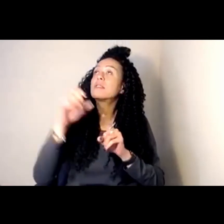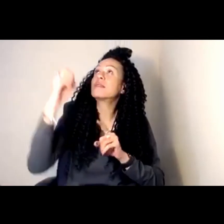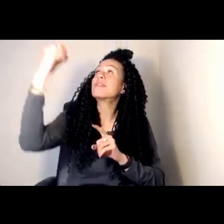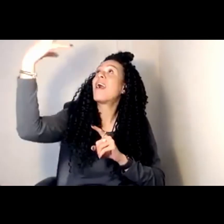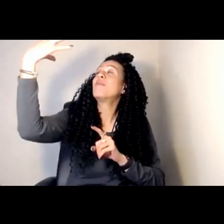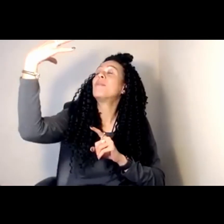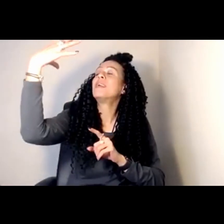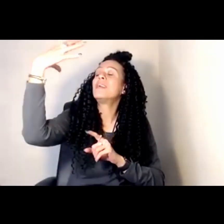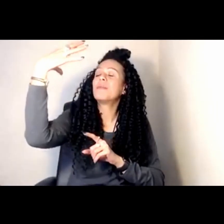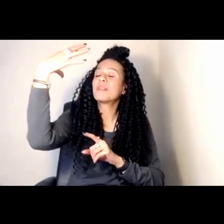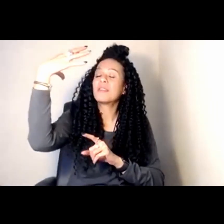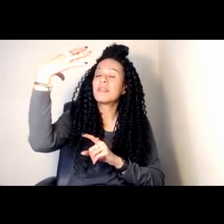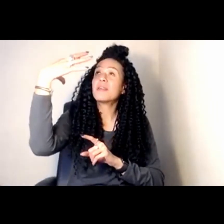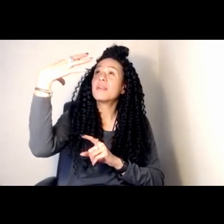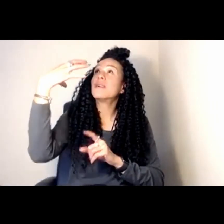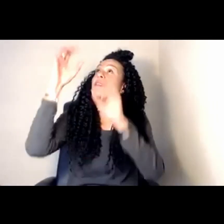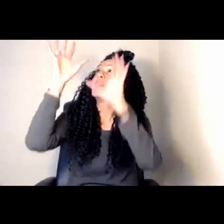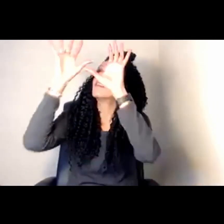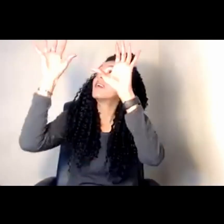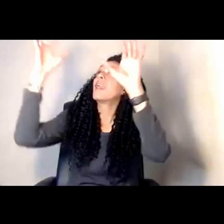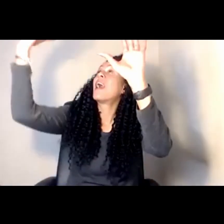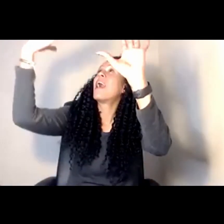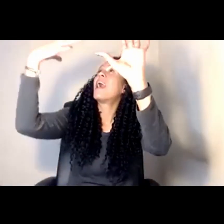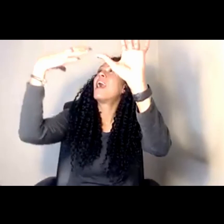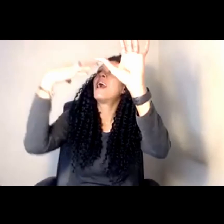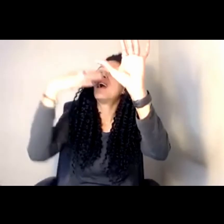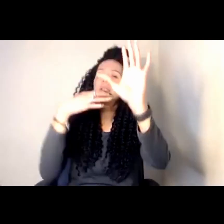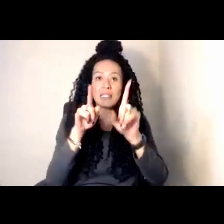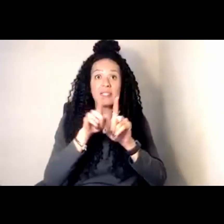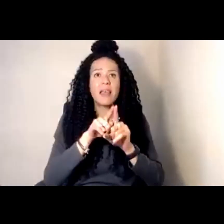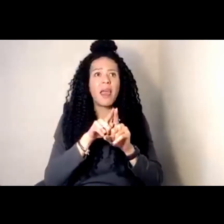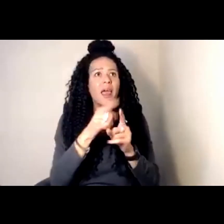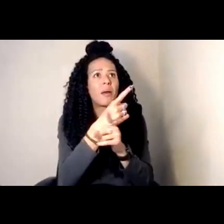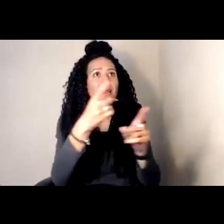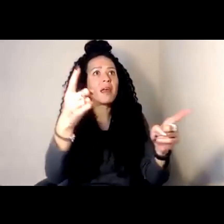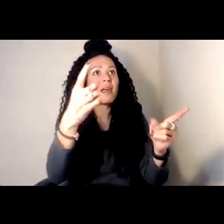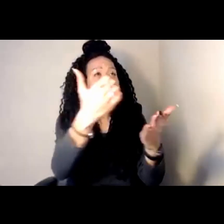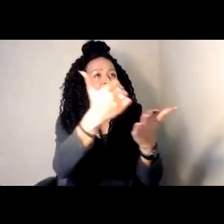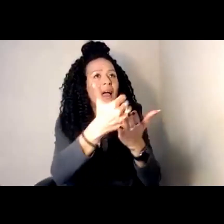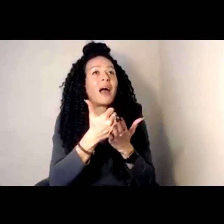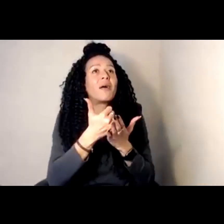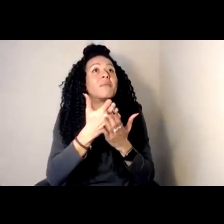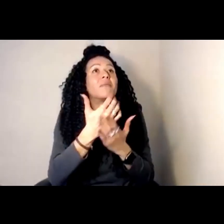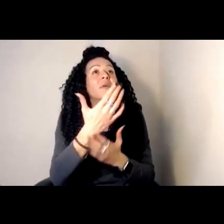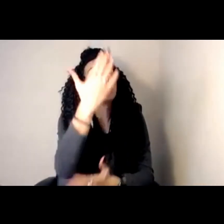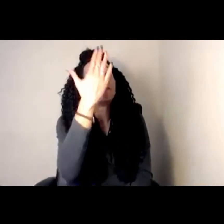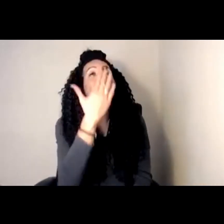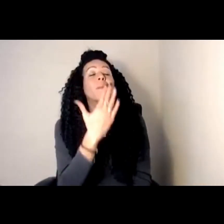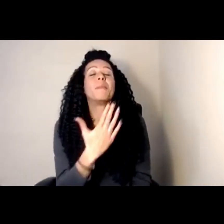Like sunbeams through a cloud, mercy,